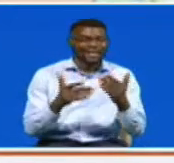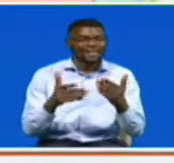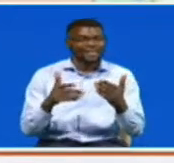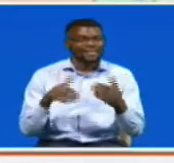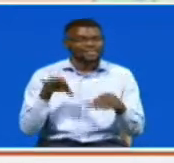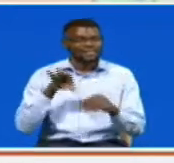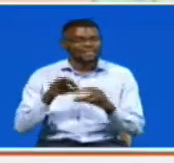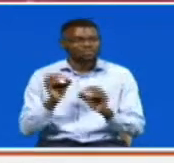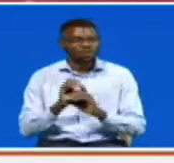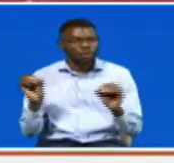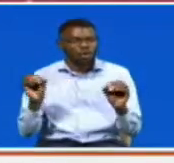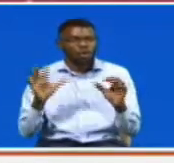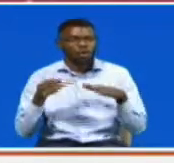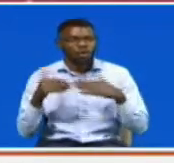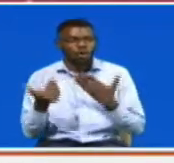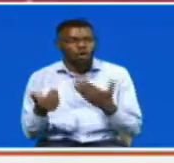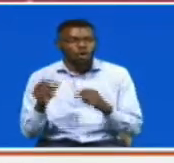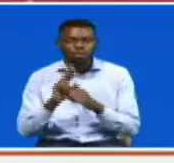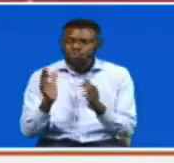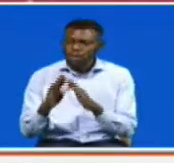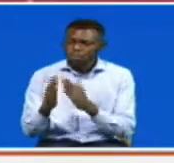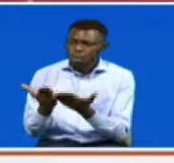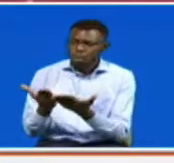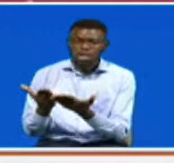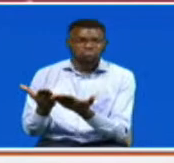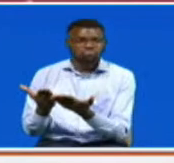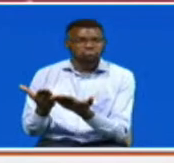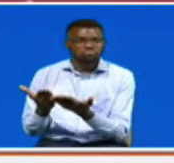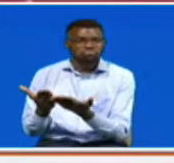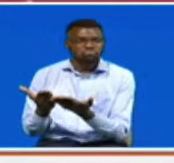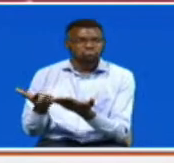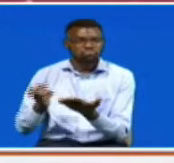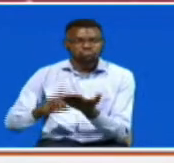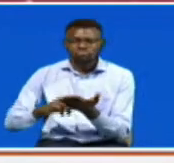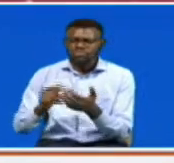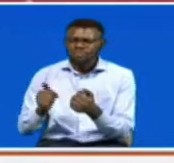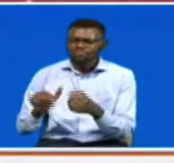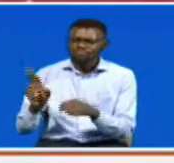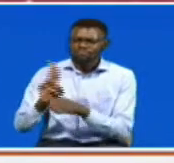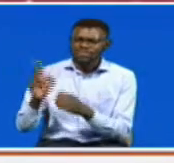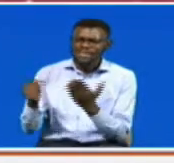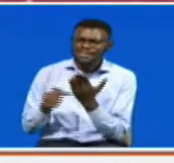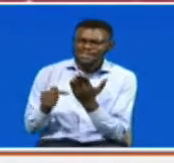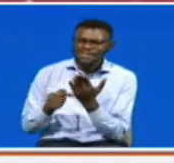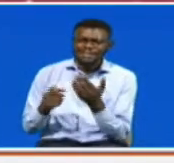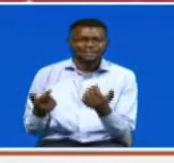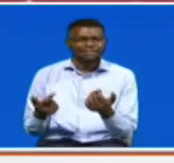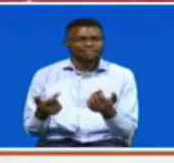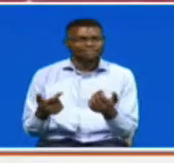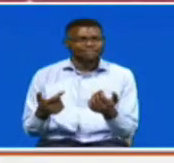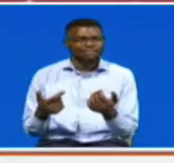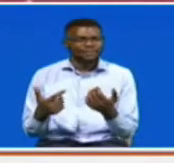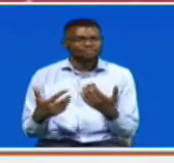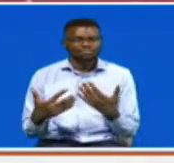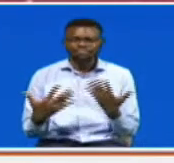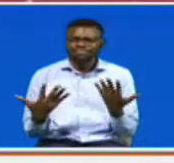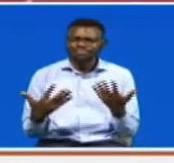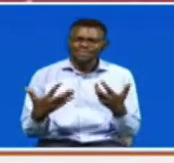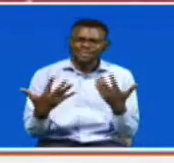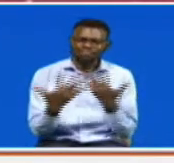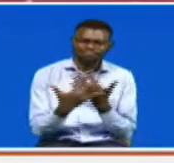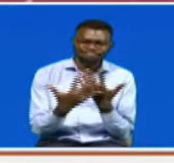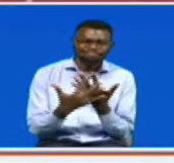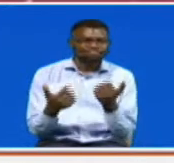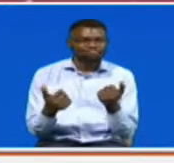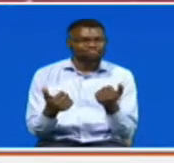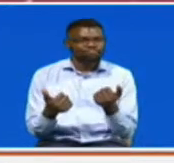kutumia sajili ya madaftari. Either we adopt reliable election technology including voting machines and generate a voter